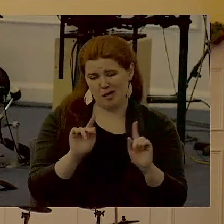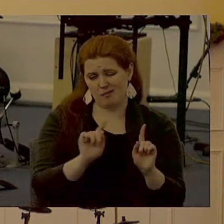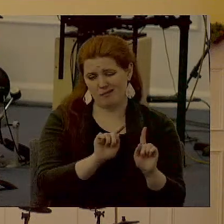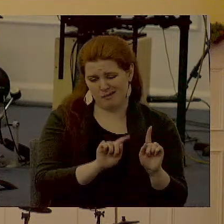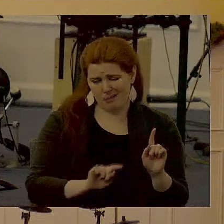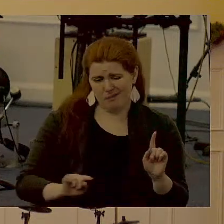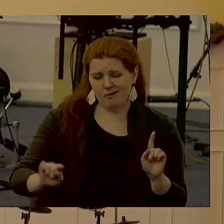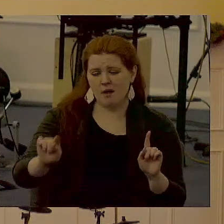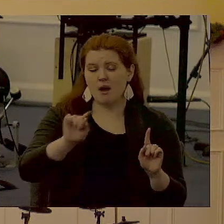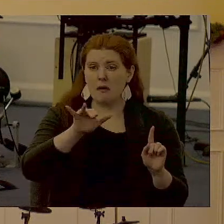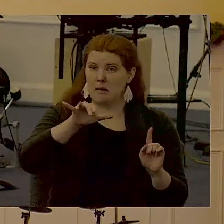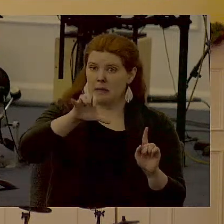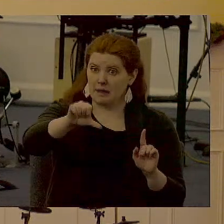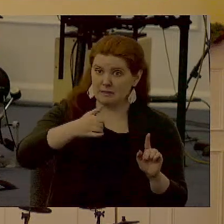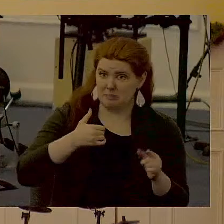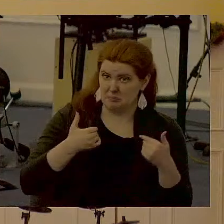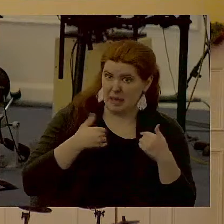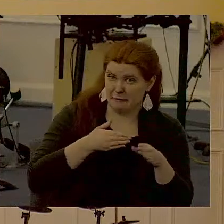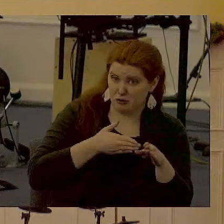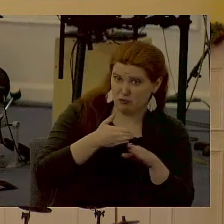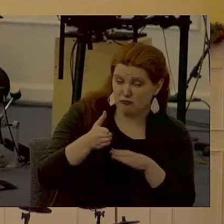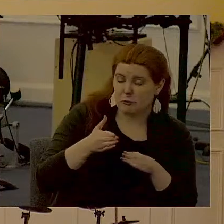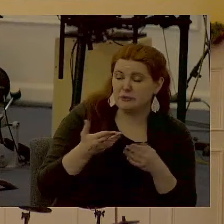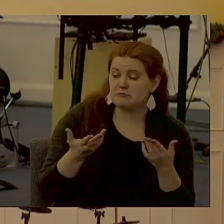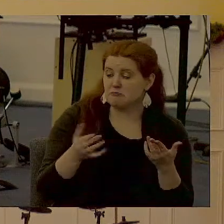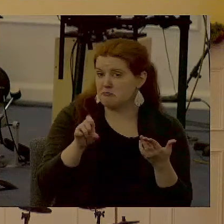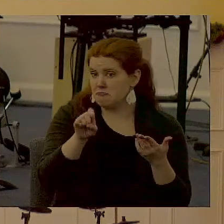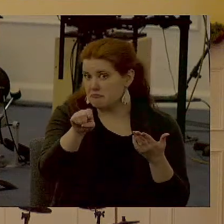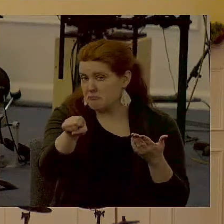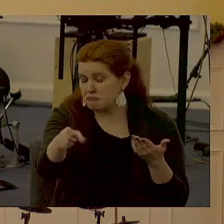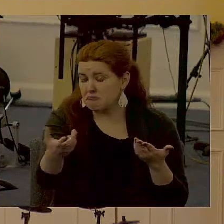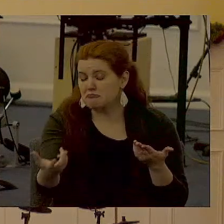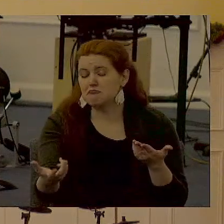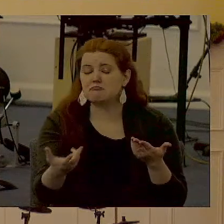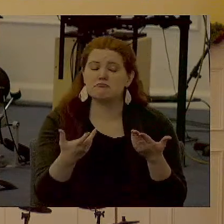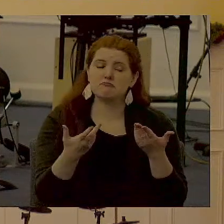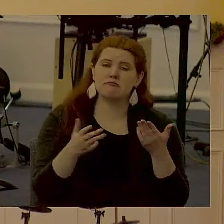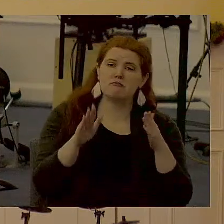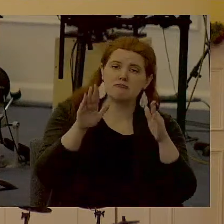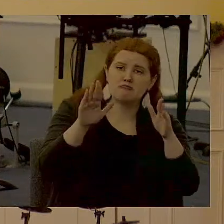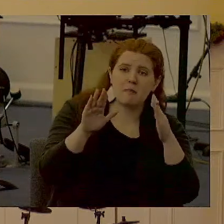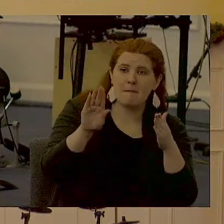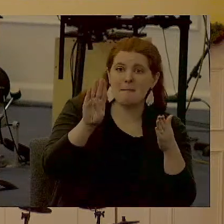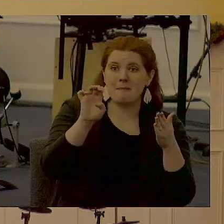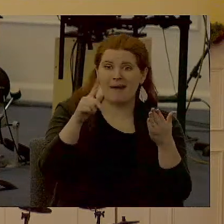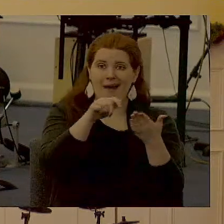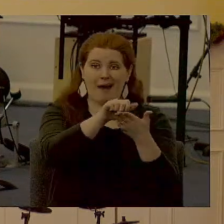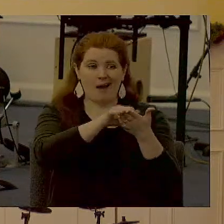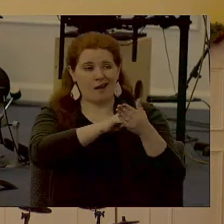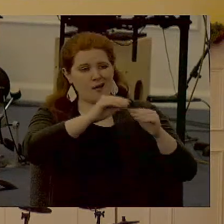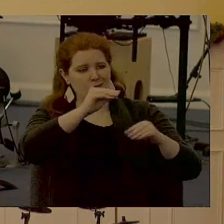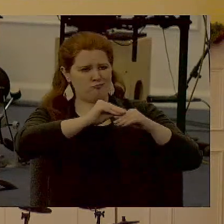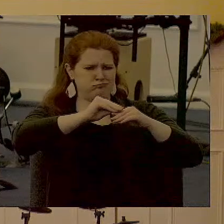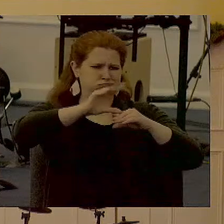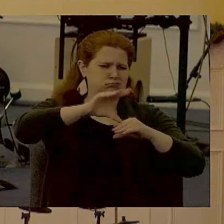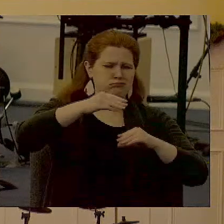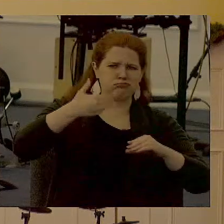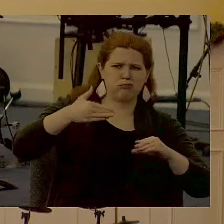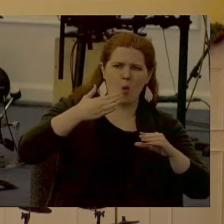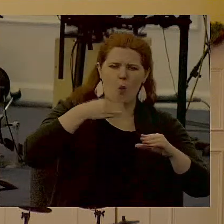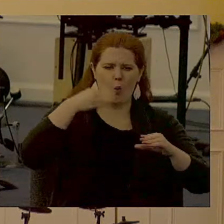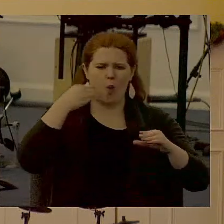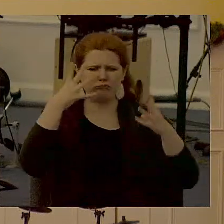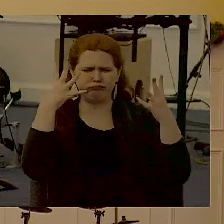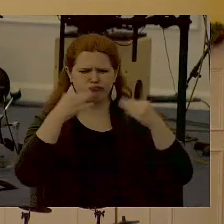who, yes, they have careers. They have great bank accounts. They have great homes